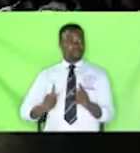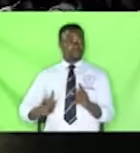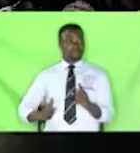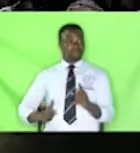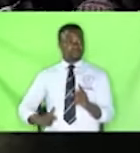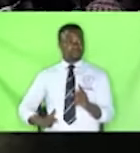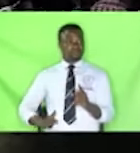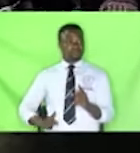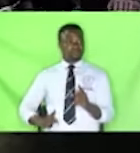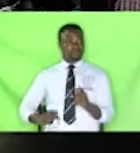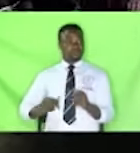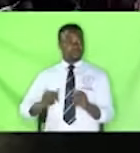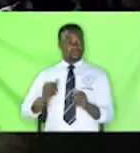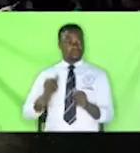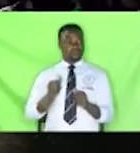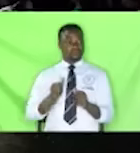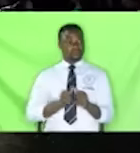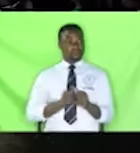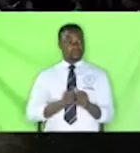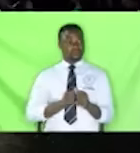Let every